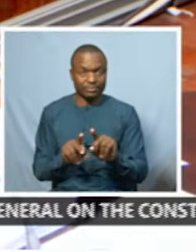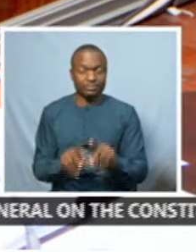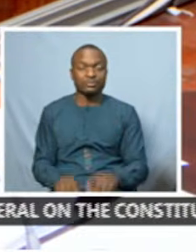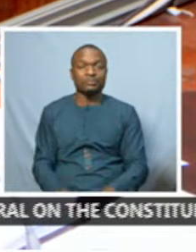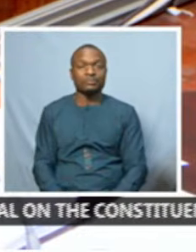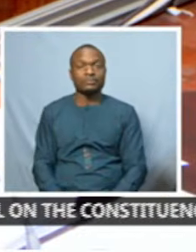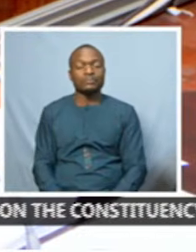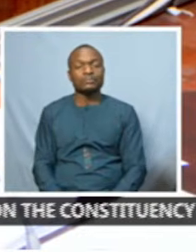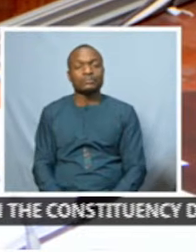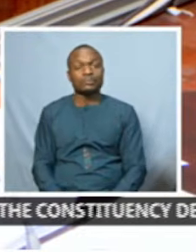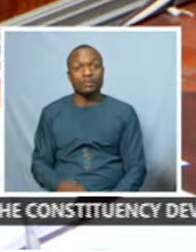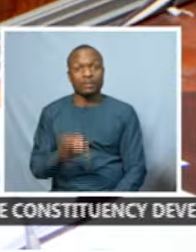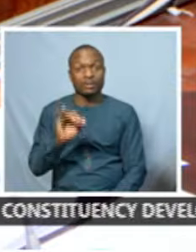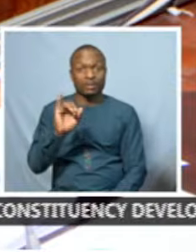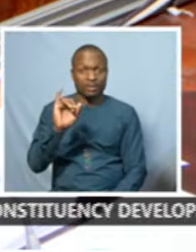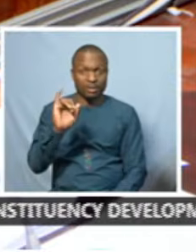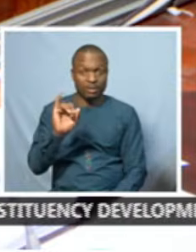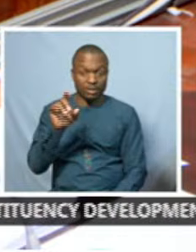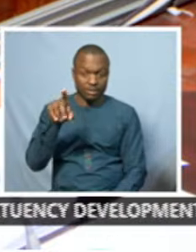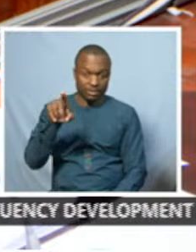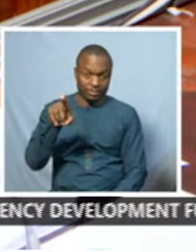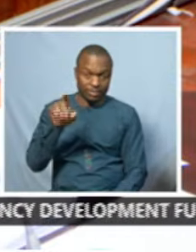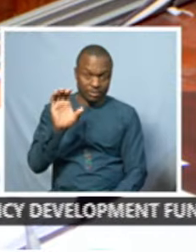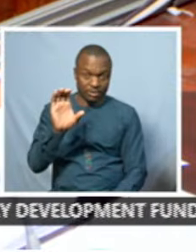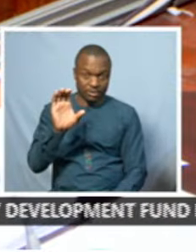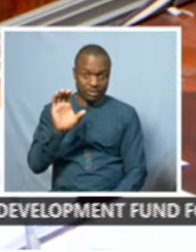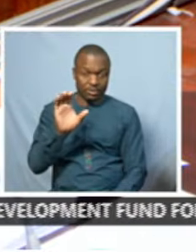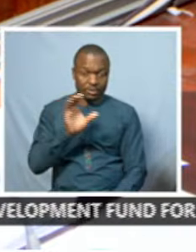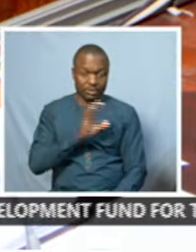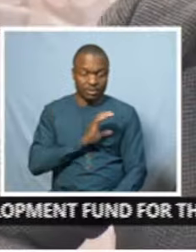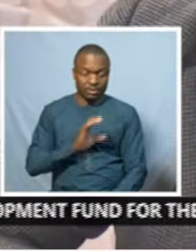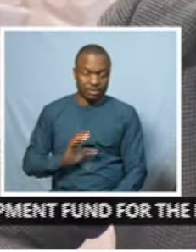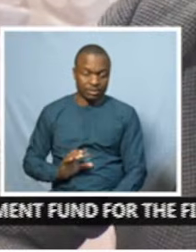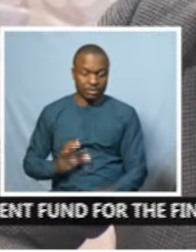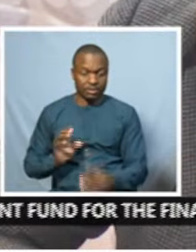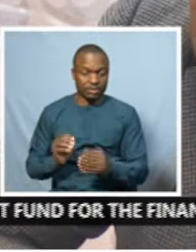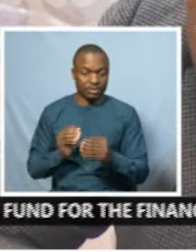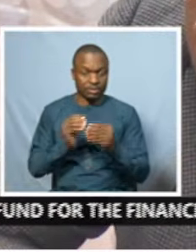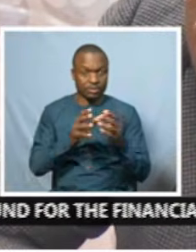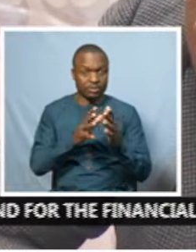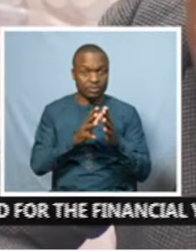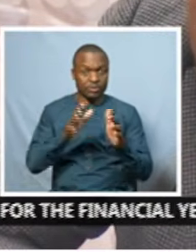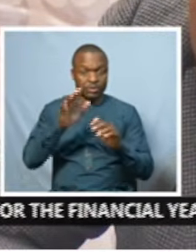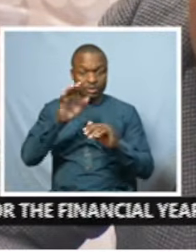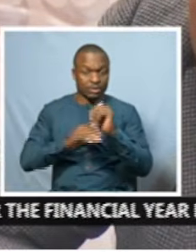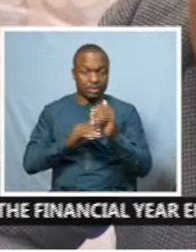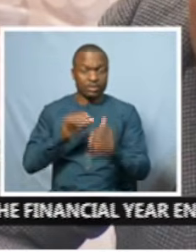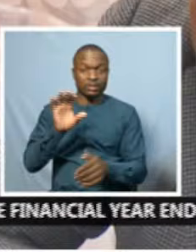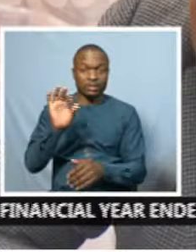So the IPCs that the contractor produced were more than the 19,000.